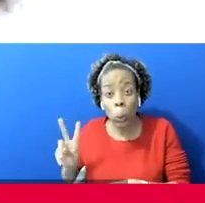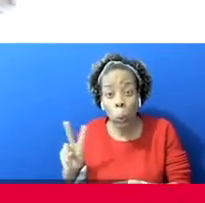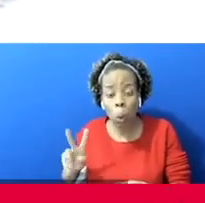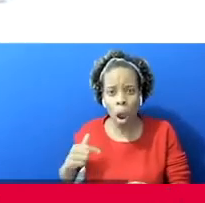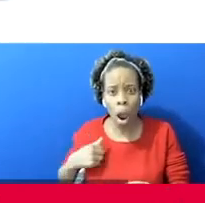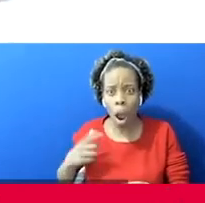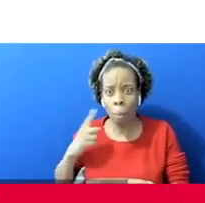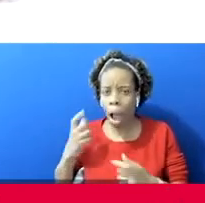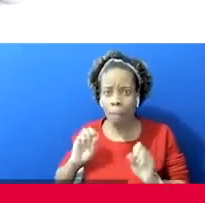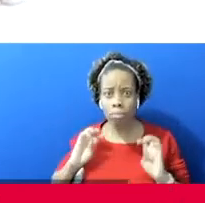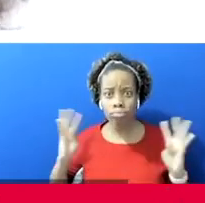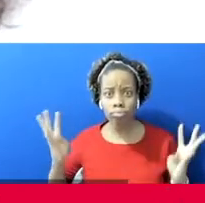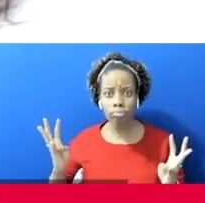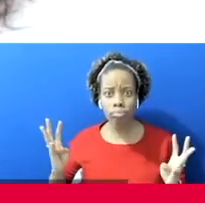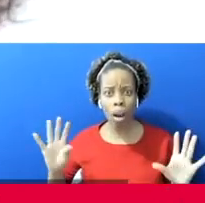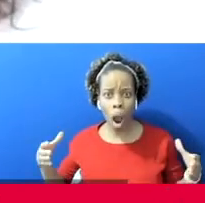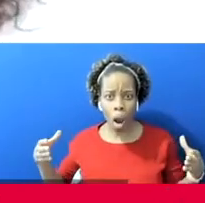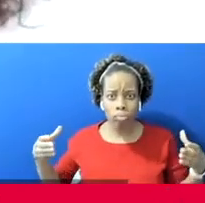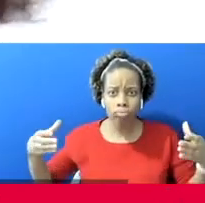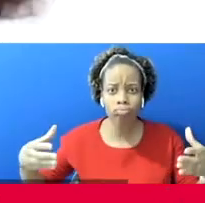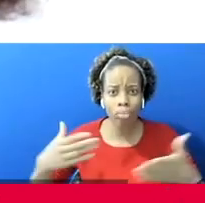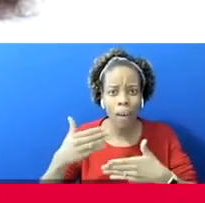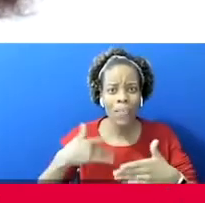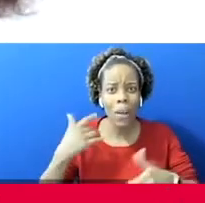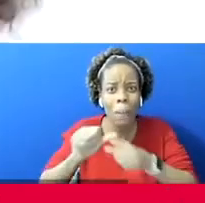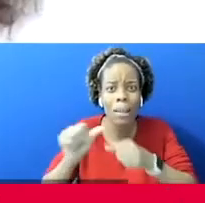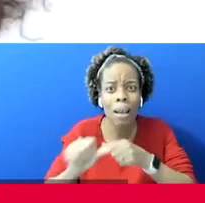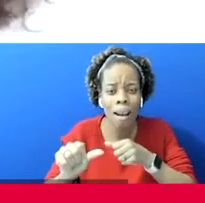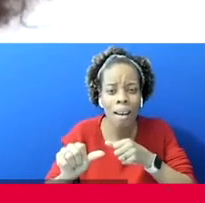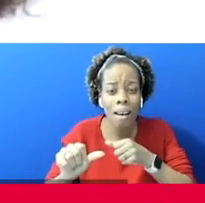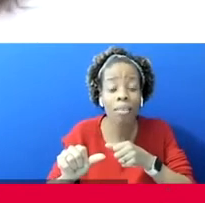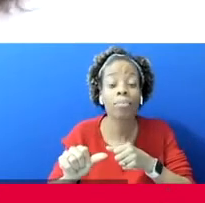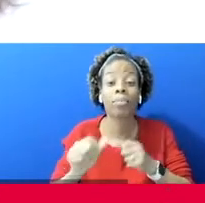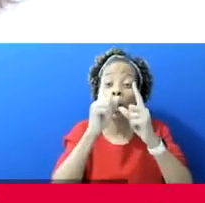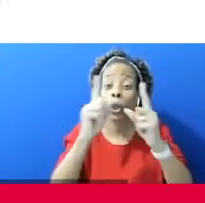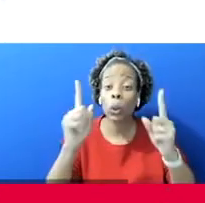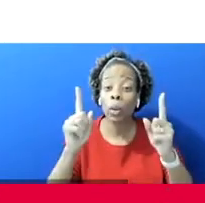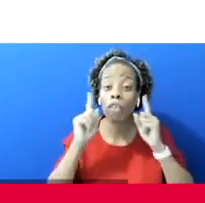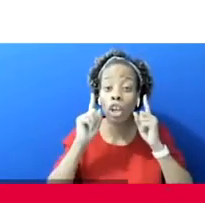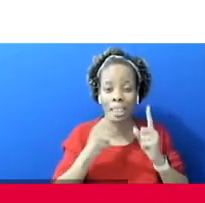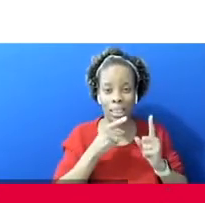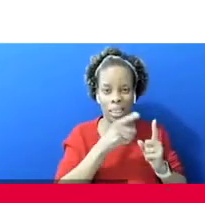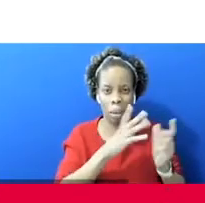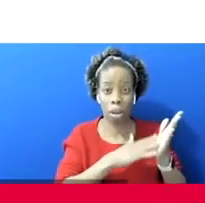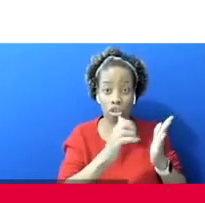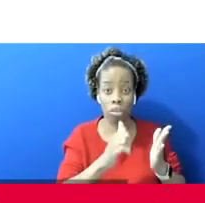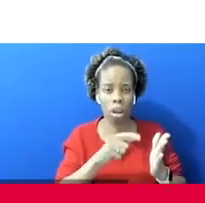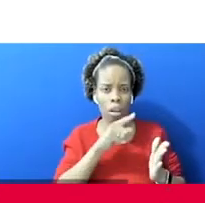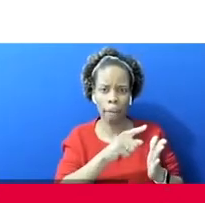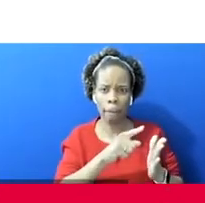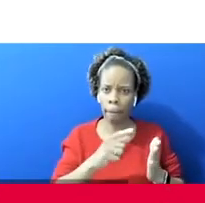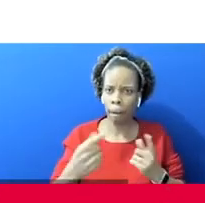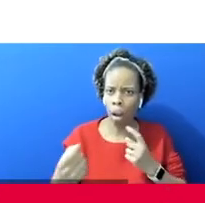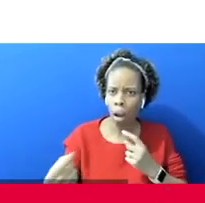easier. I will say in the case of the University of Manchester, the administration does not like to be shunned. And so anytime